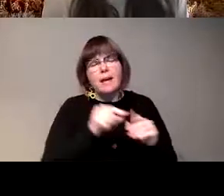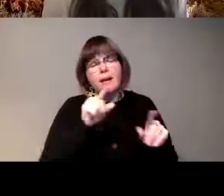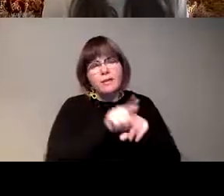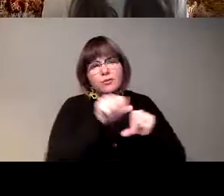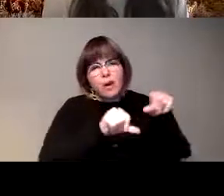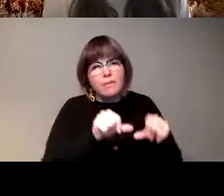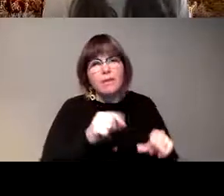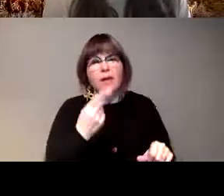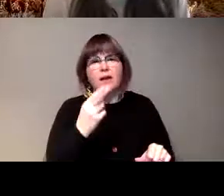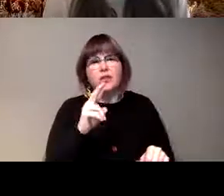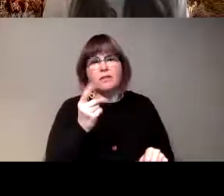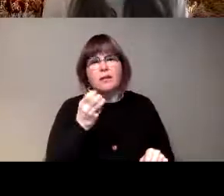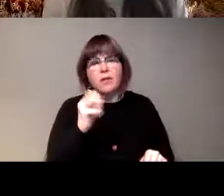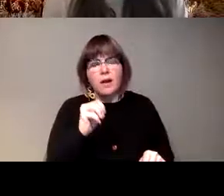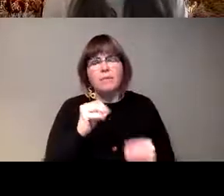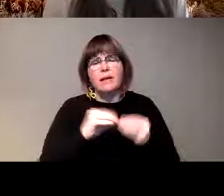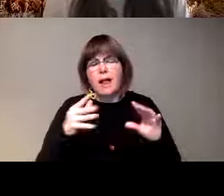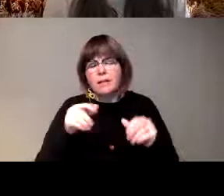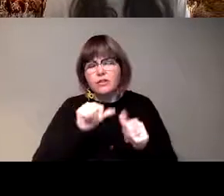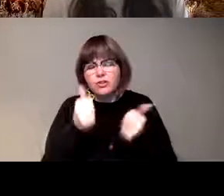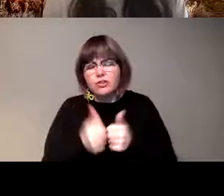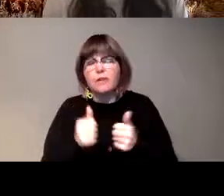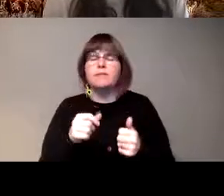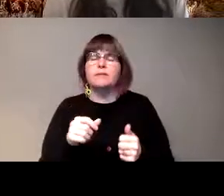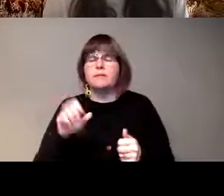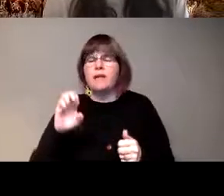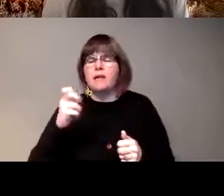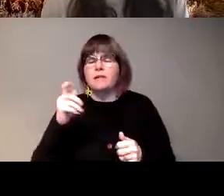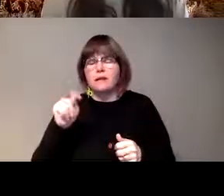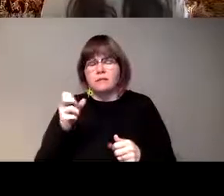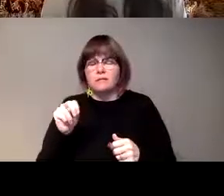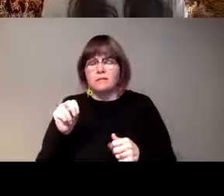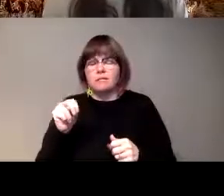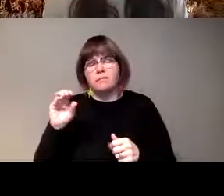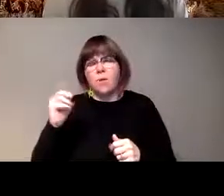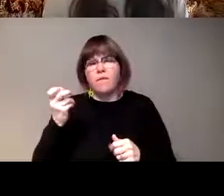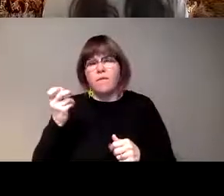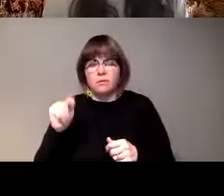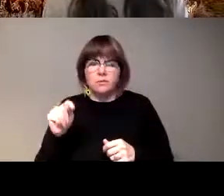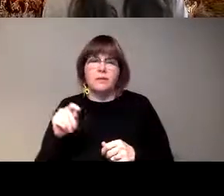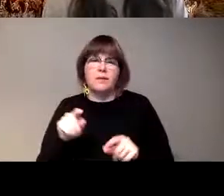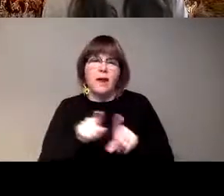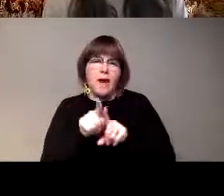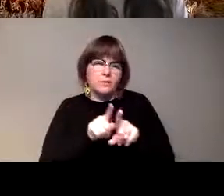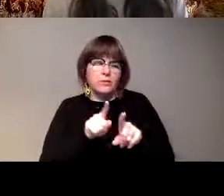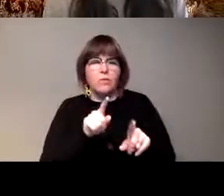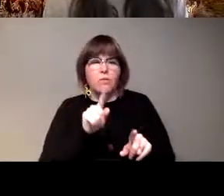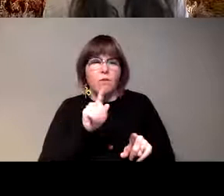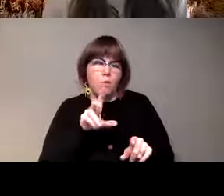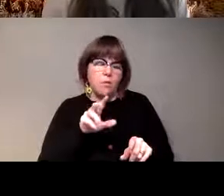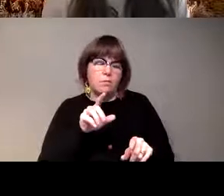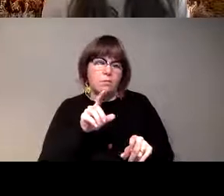HR diagram, galaxy shapes and morphology, and Einstein coefficients. And this is in the Astro 101 with Galaxy Zoo